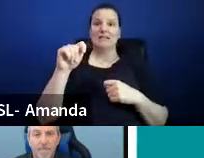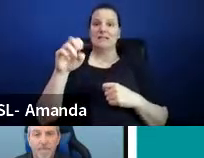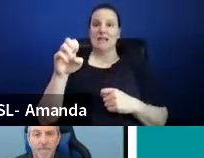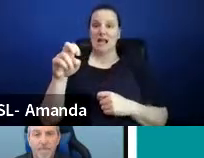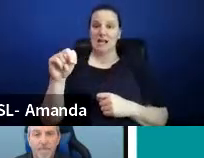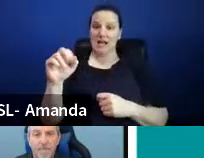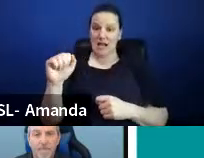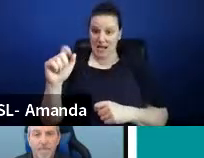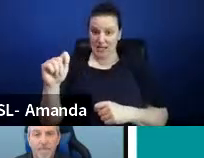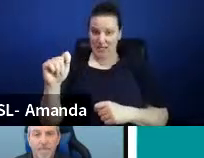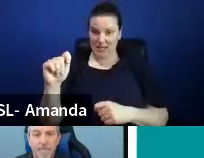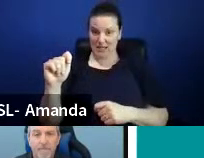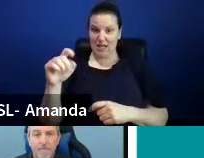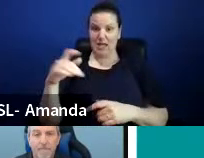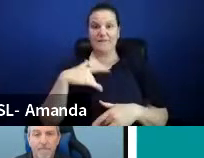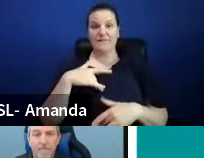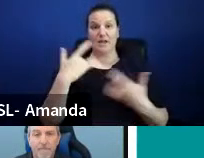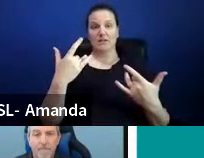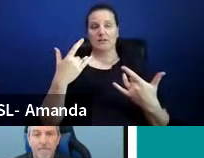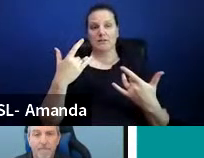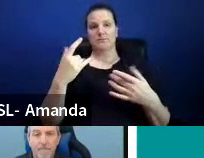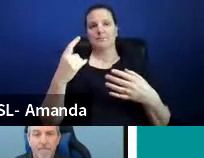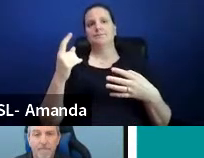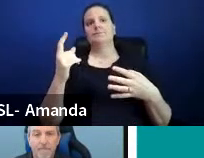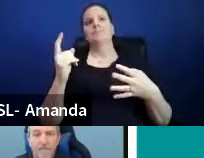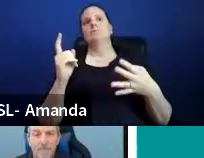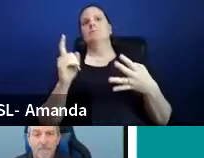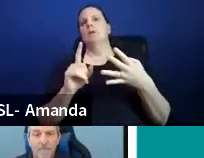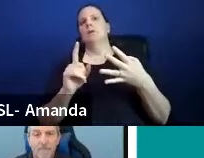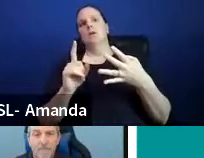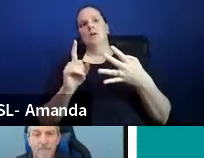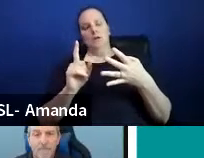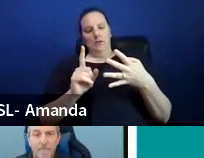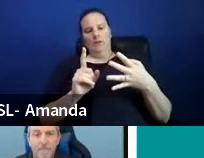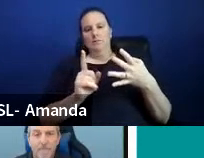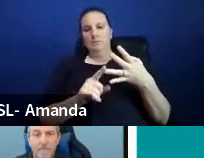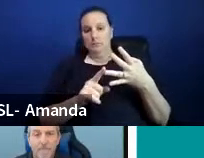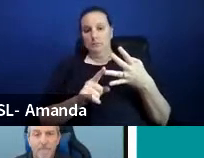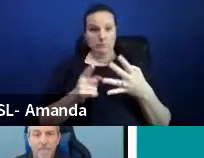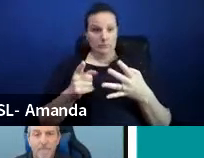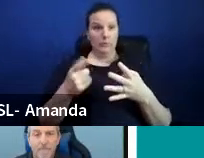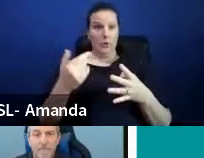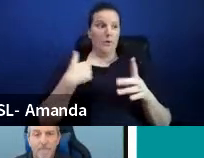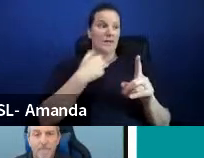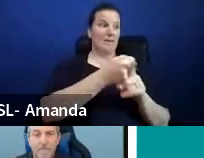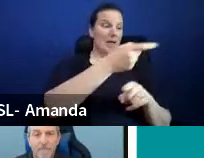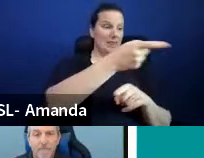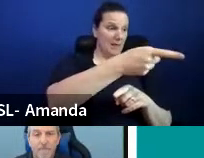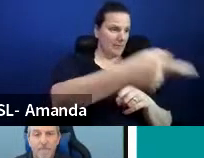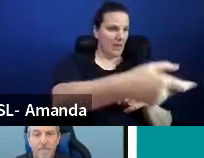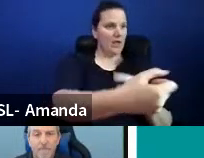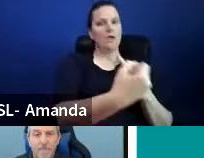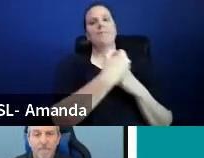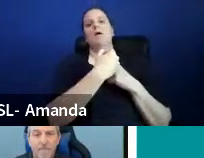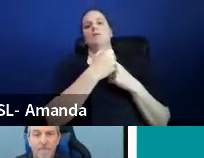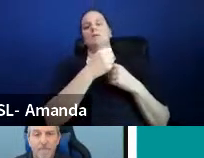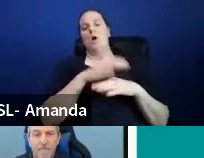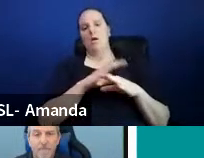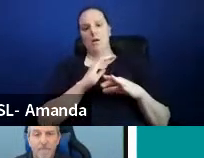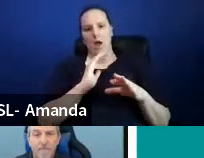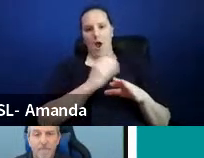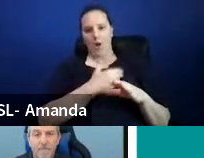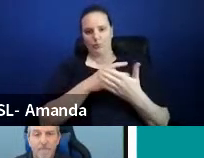going to, we are going to have impact on them. They are going to have impact on the overall project.